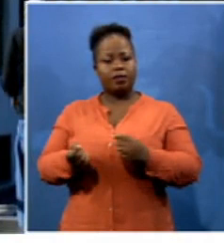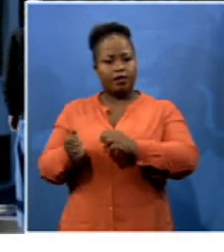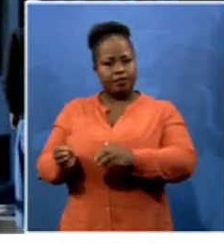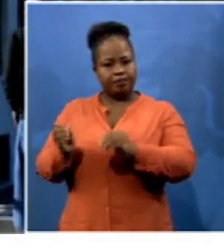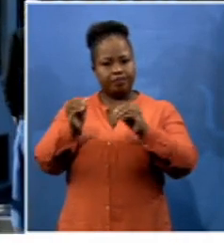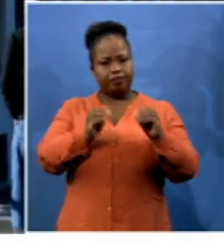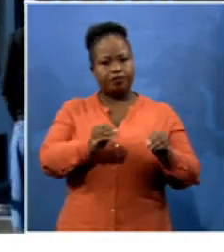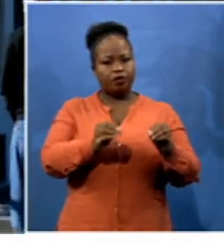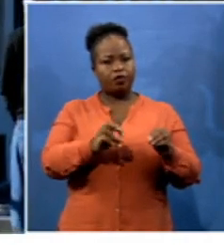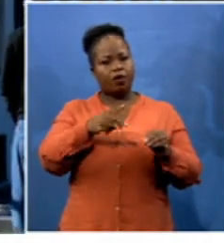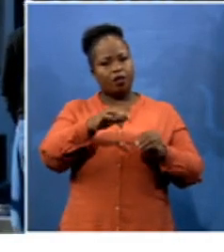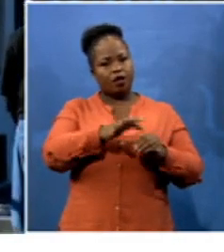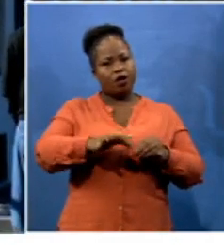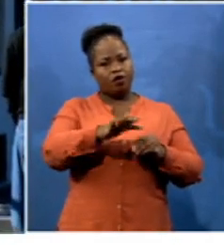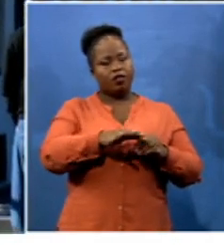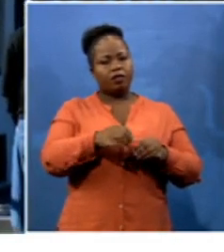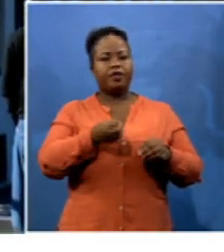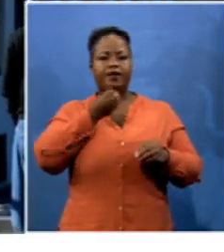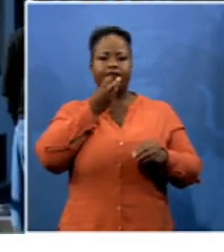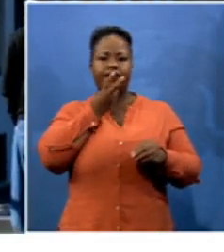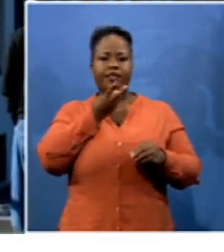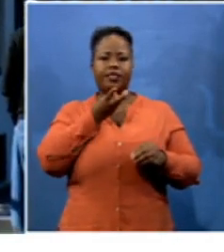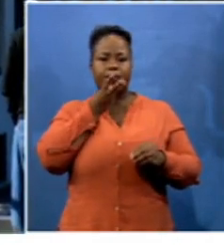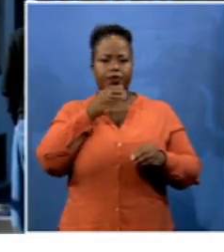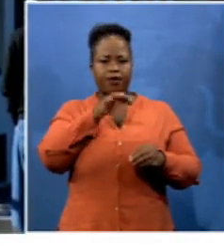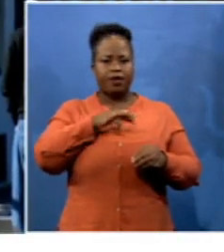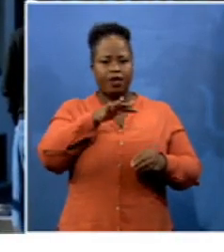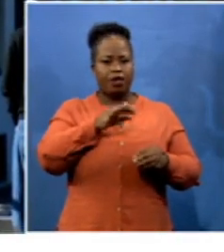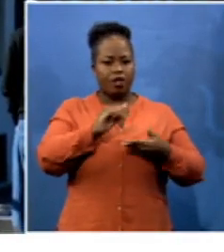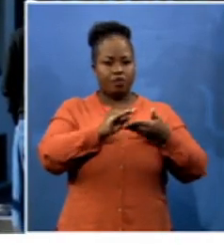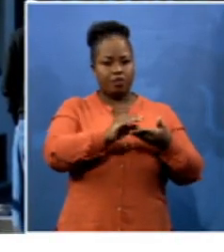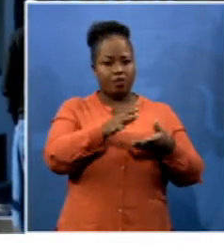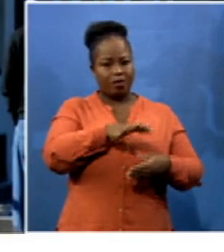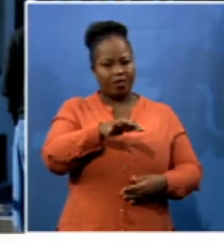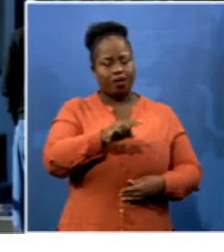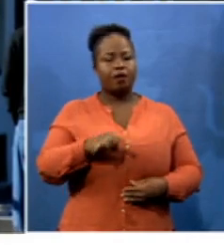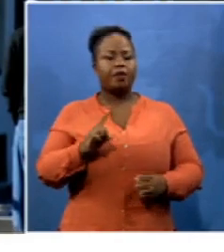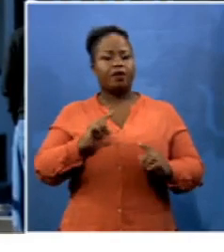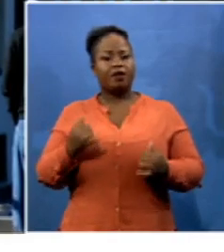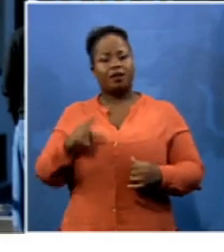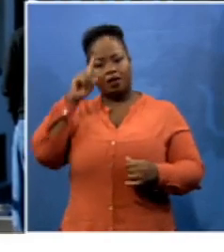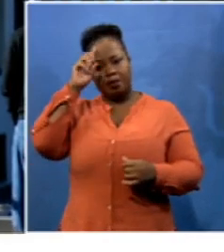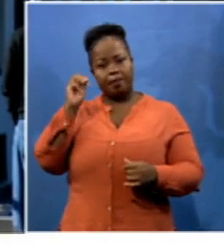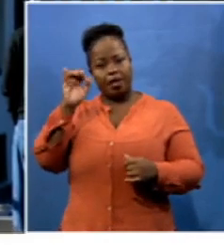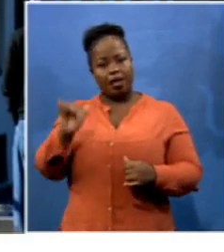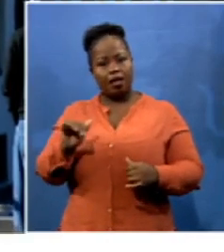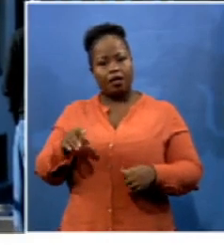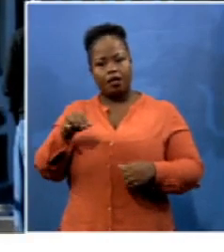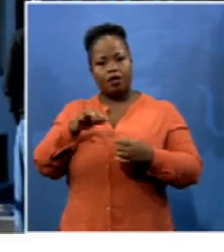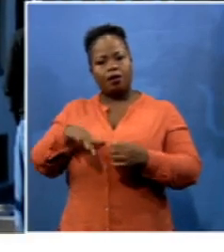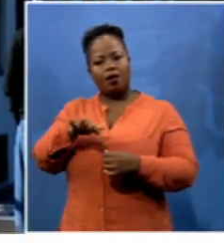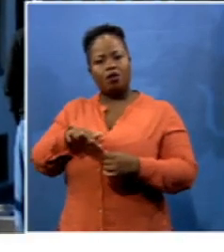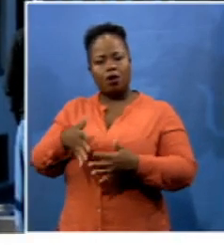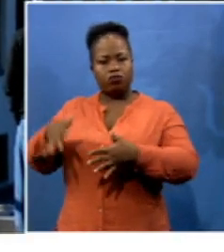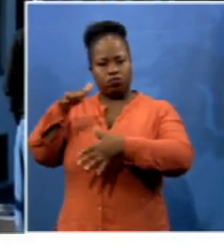field station, which has been sponsored by VW. But I think, Leanne, like you said earlier on, that the Nelson Mandela Bay Metro is the epicentre of